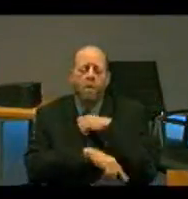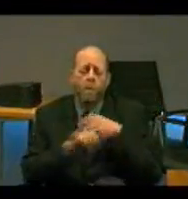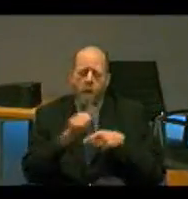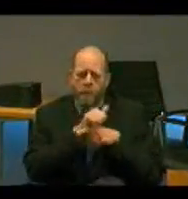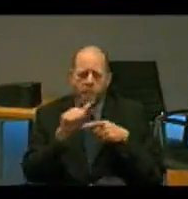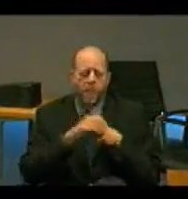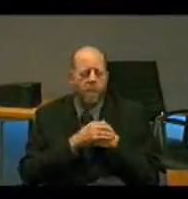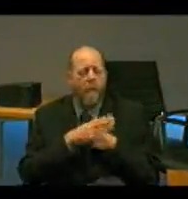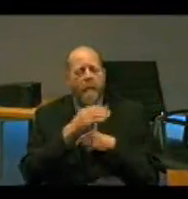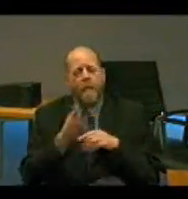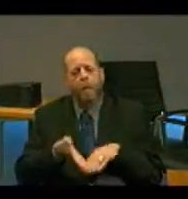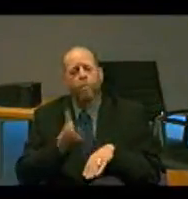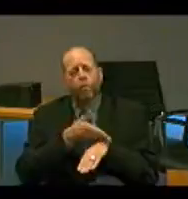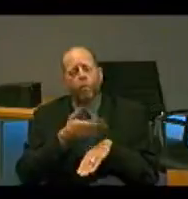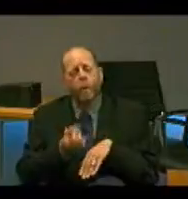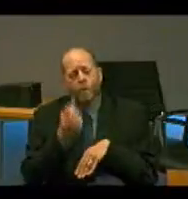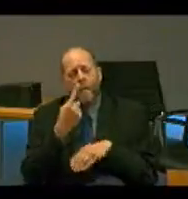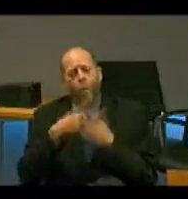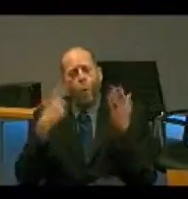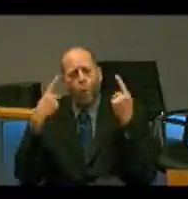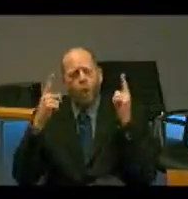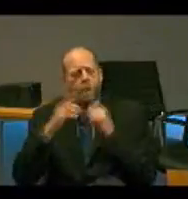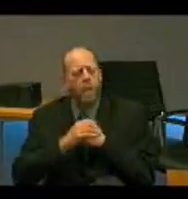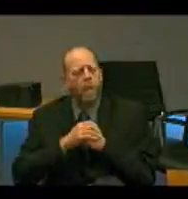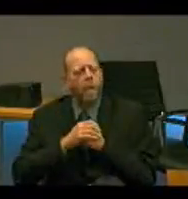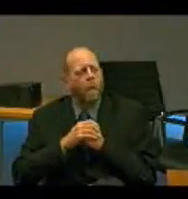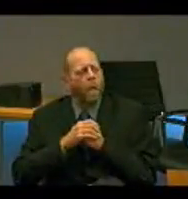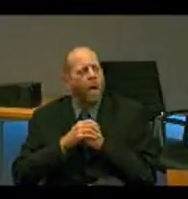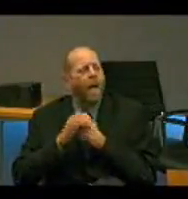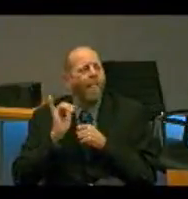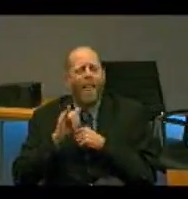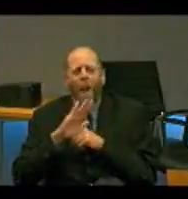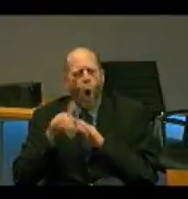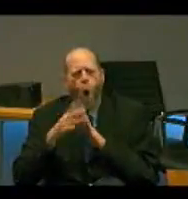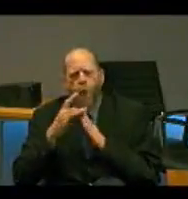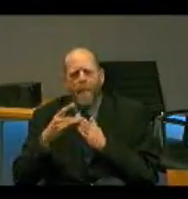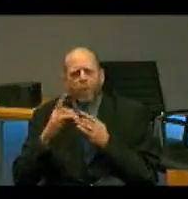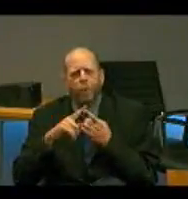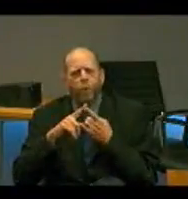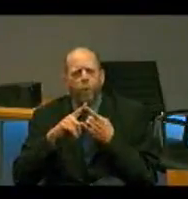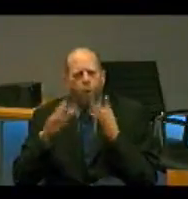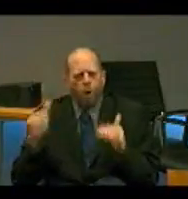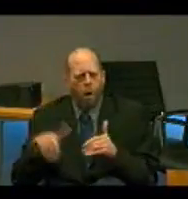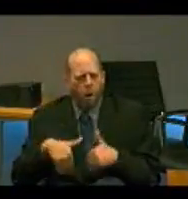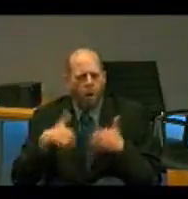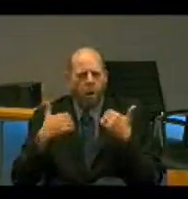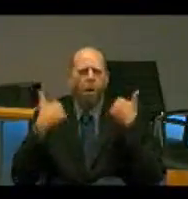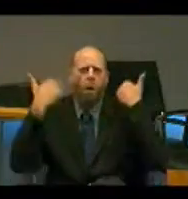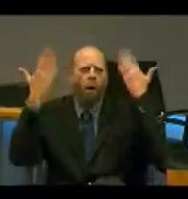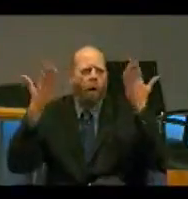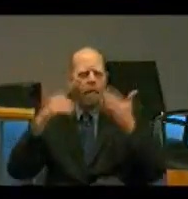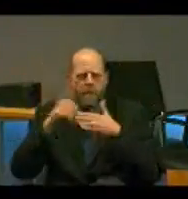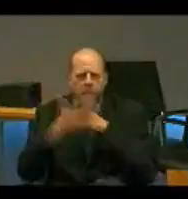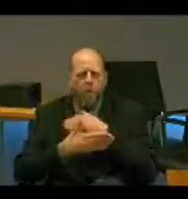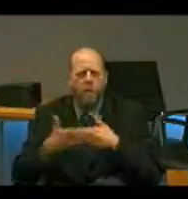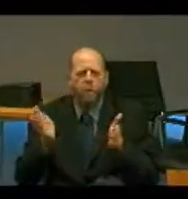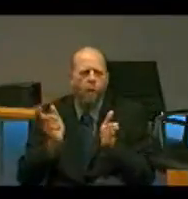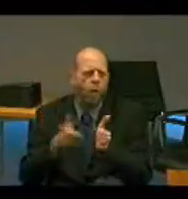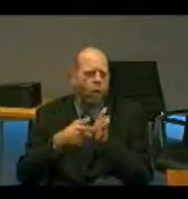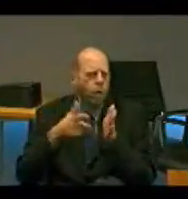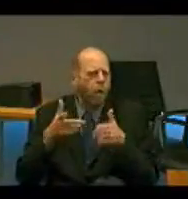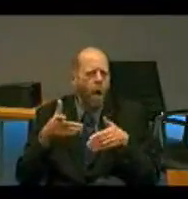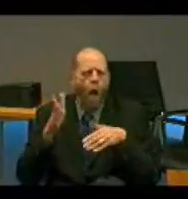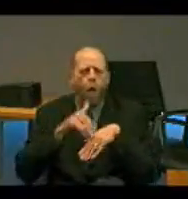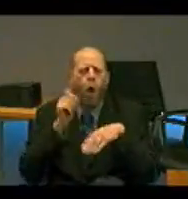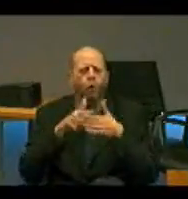practices and the improved understanding of what works, that all led to a groundswell in this country. It was a call to action